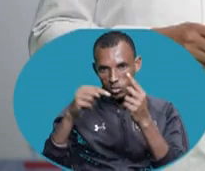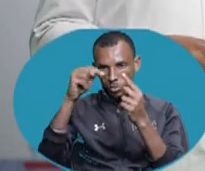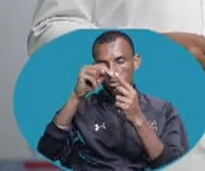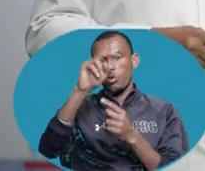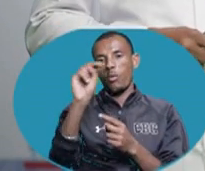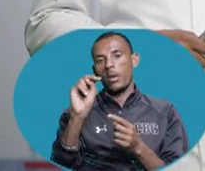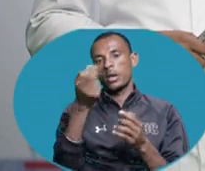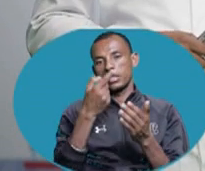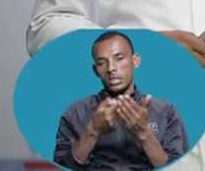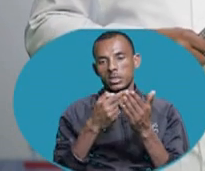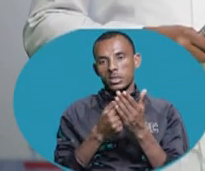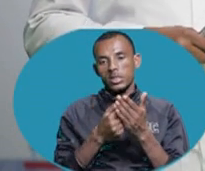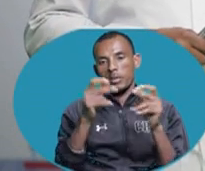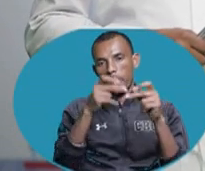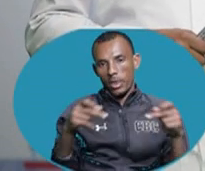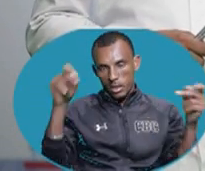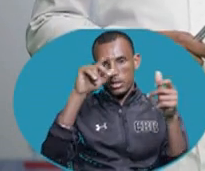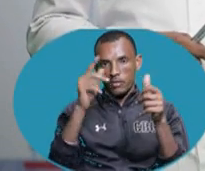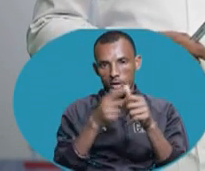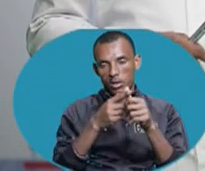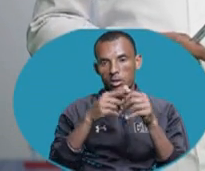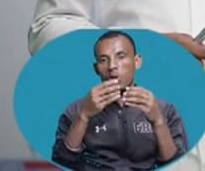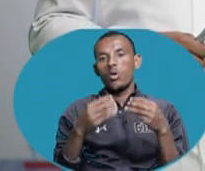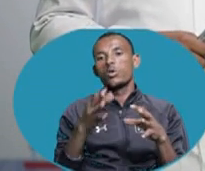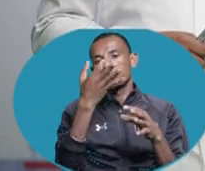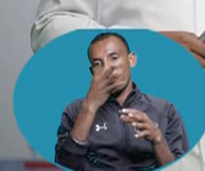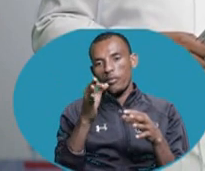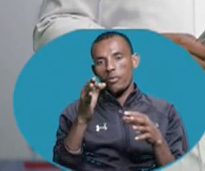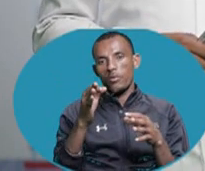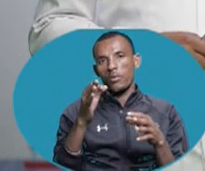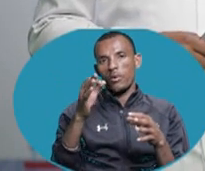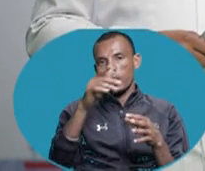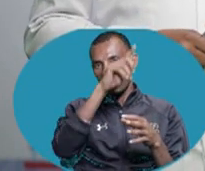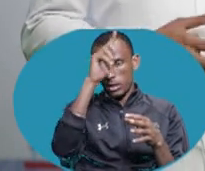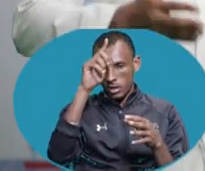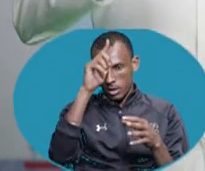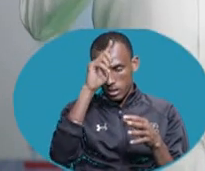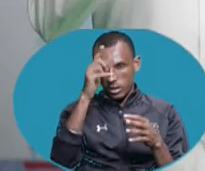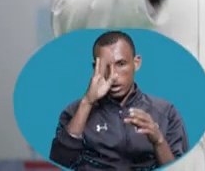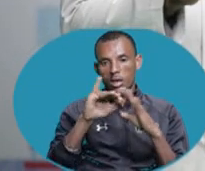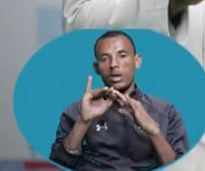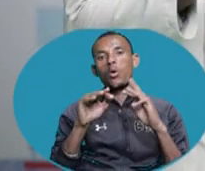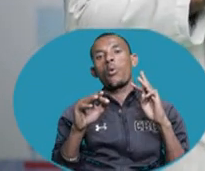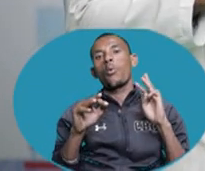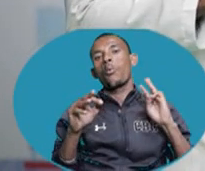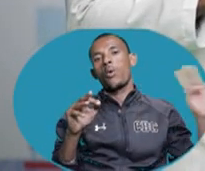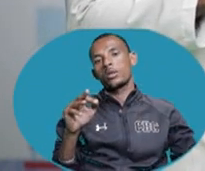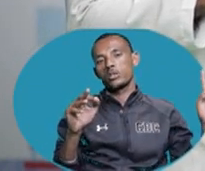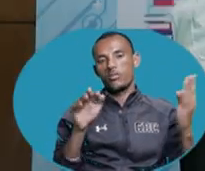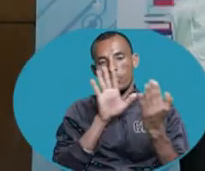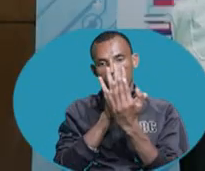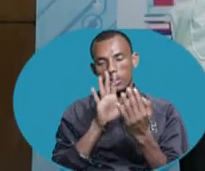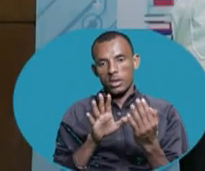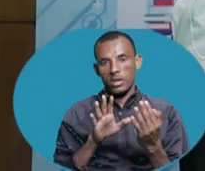battle, the first loss of Nazi in the Western Front. The first phase of the Battle of